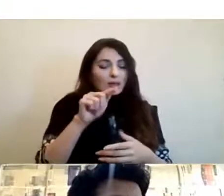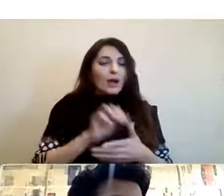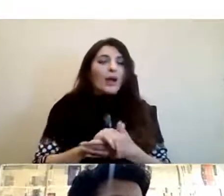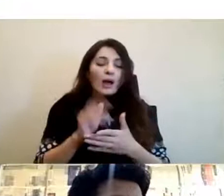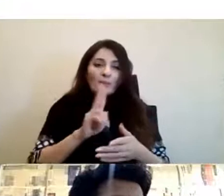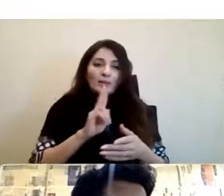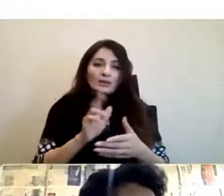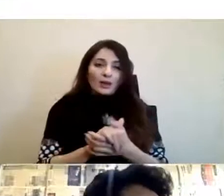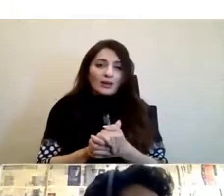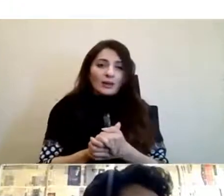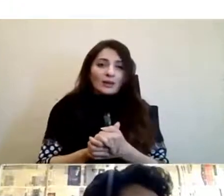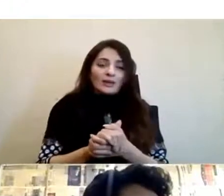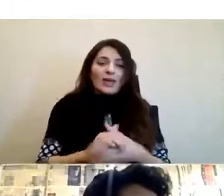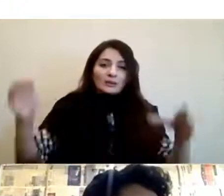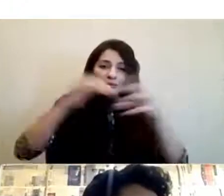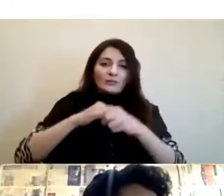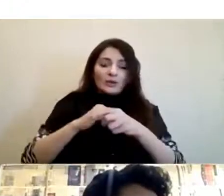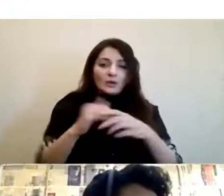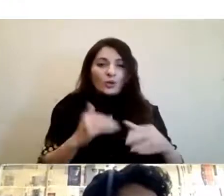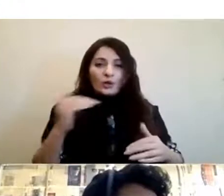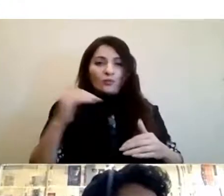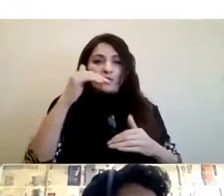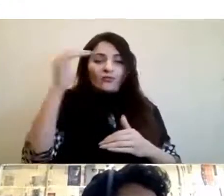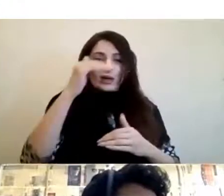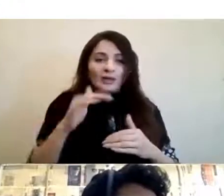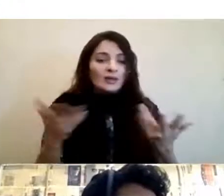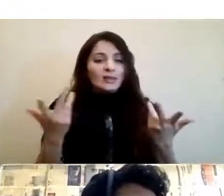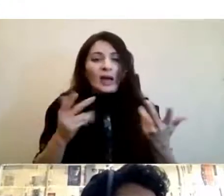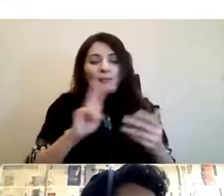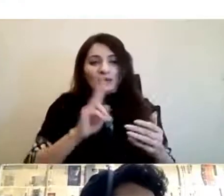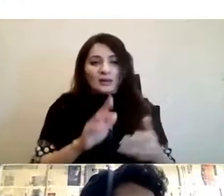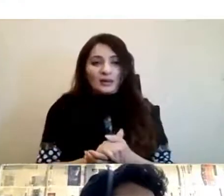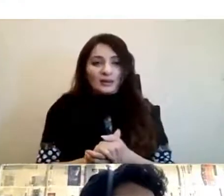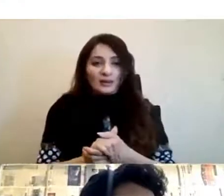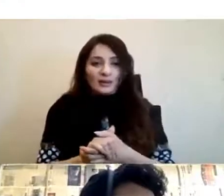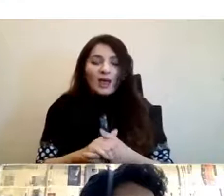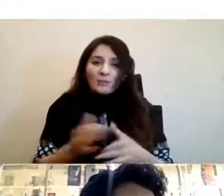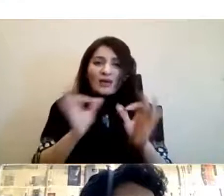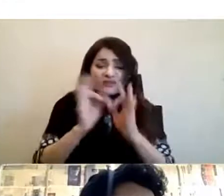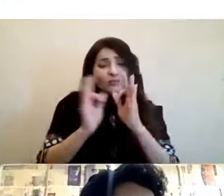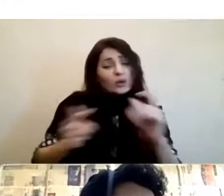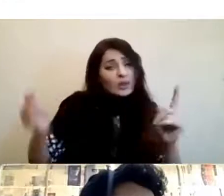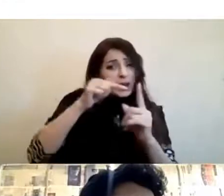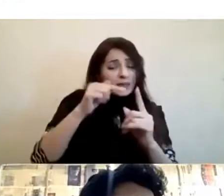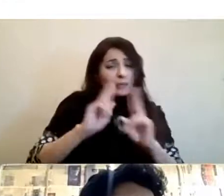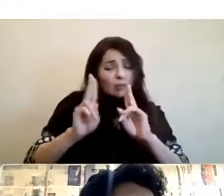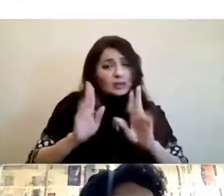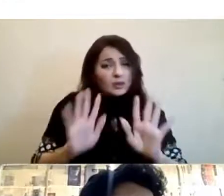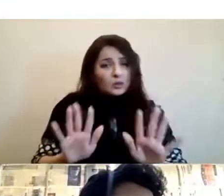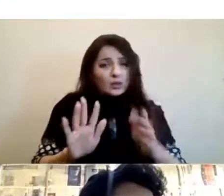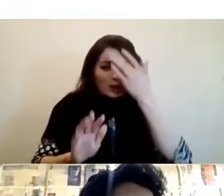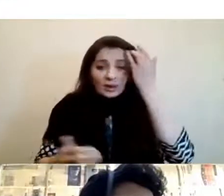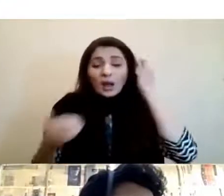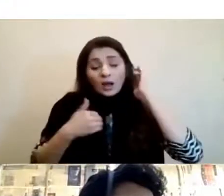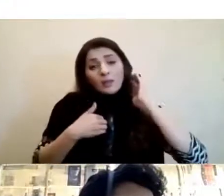to improve accessibility? I can speak for Facebook, and our priorities are,